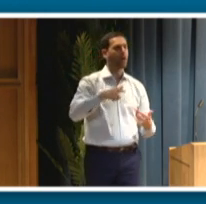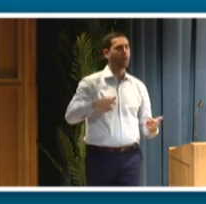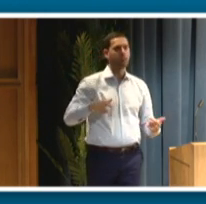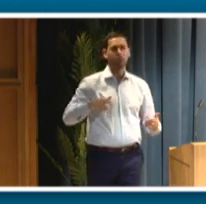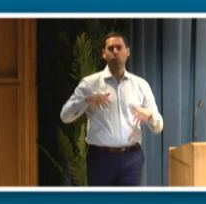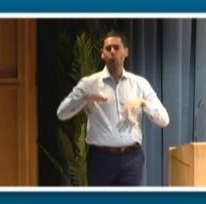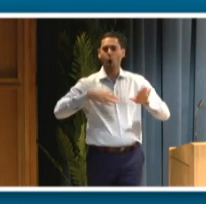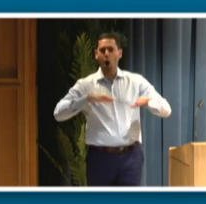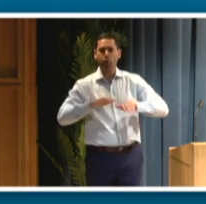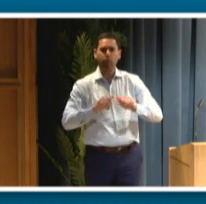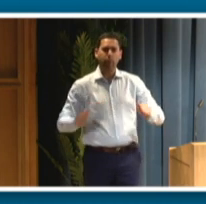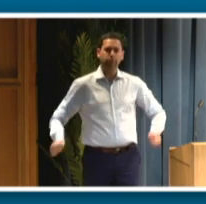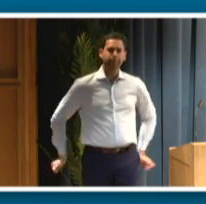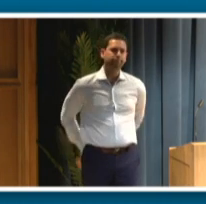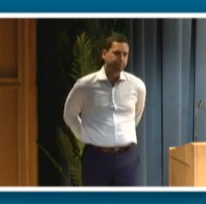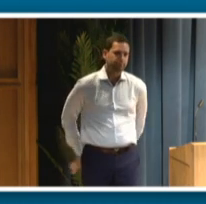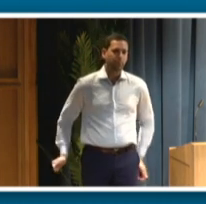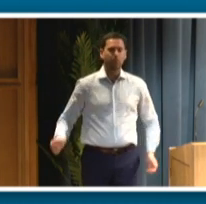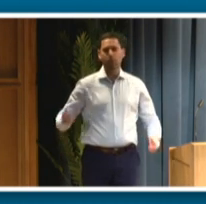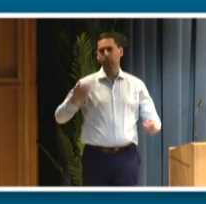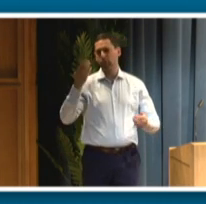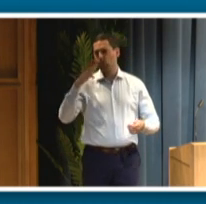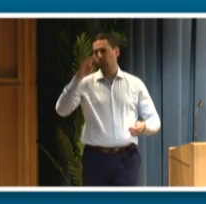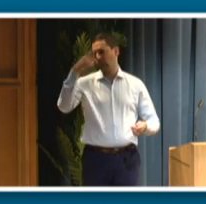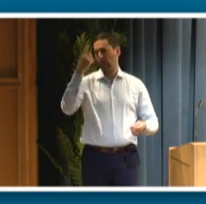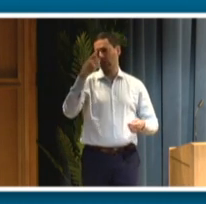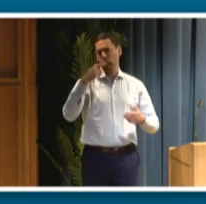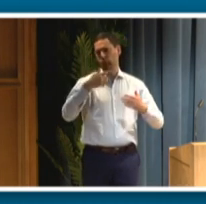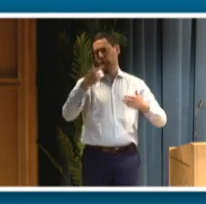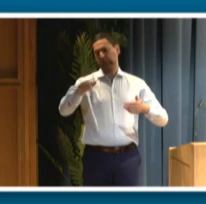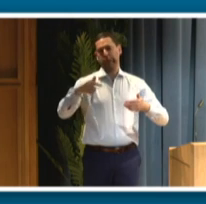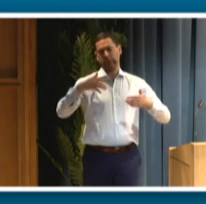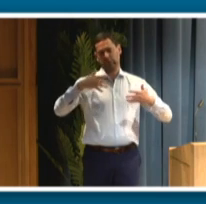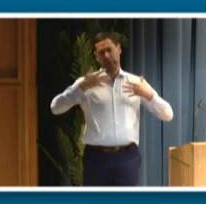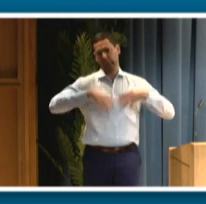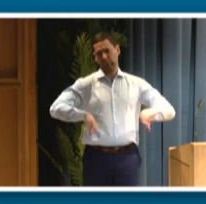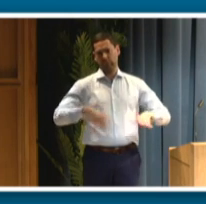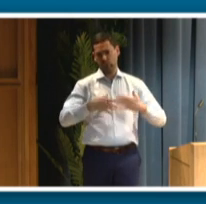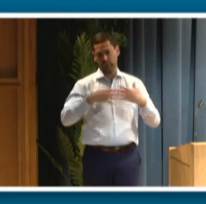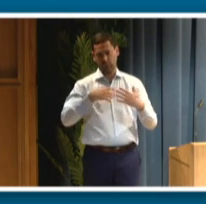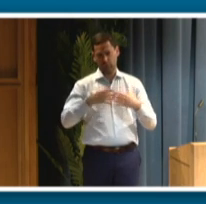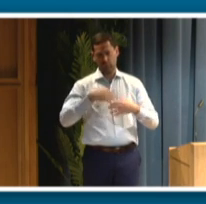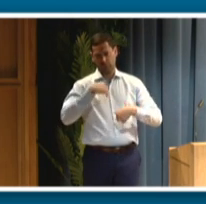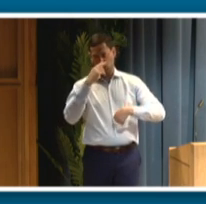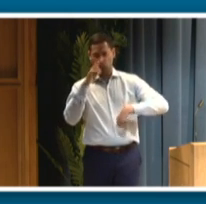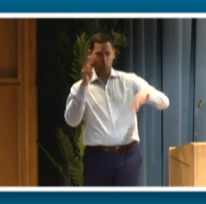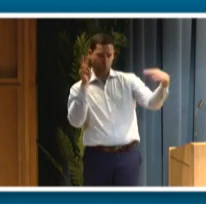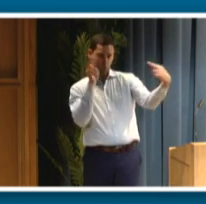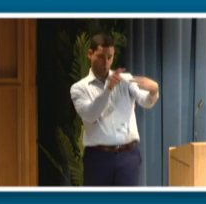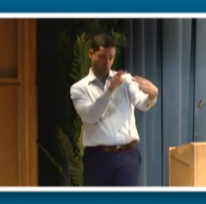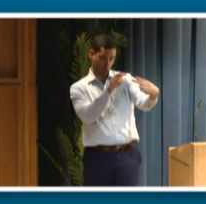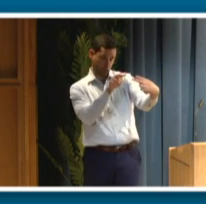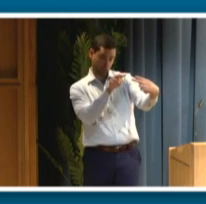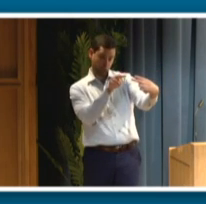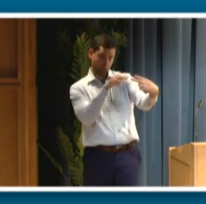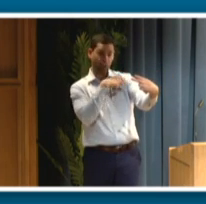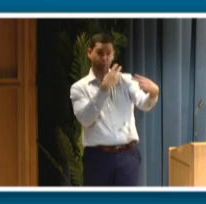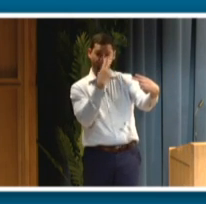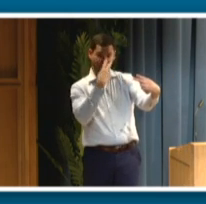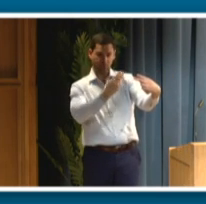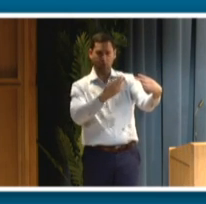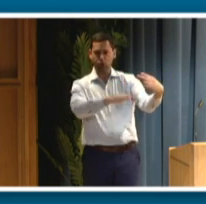browns or their greens on, and you look in their faces, what you will see is a child. Mm.